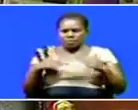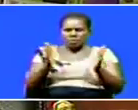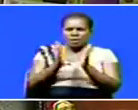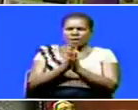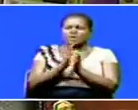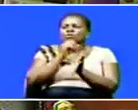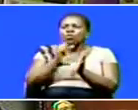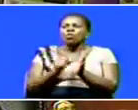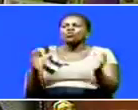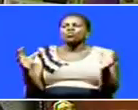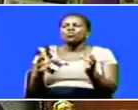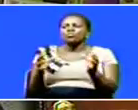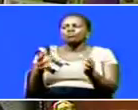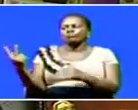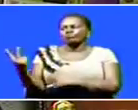and the elderly.